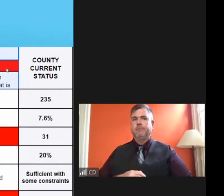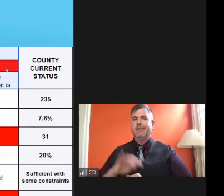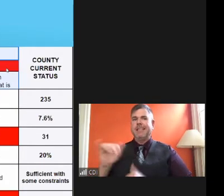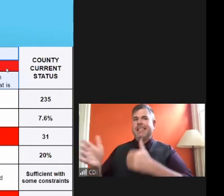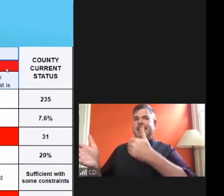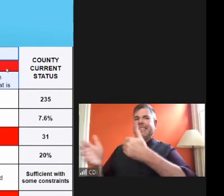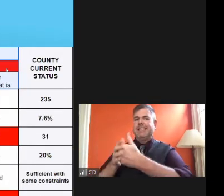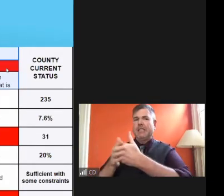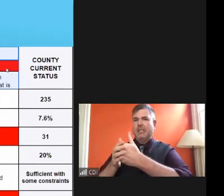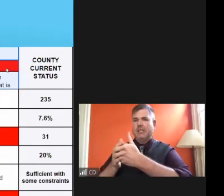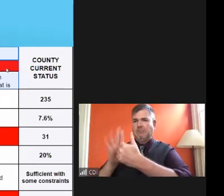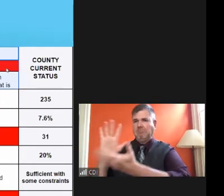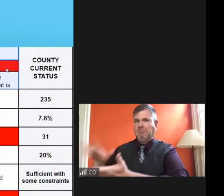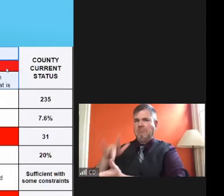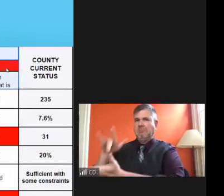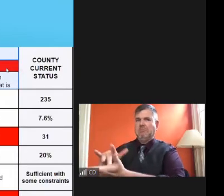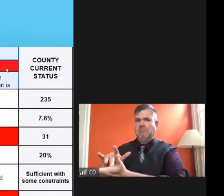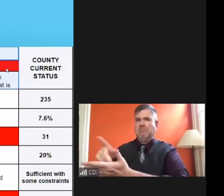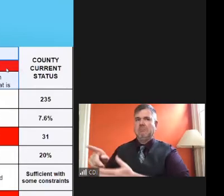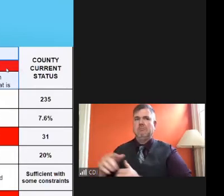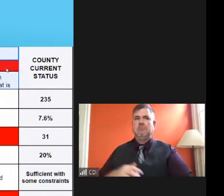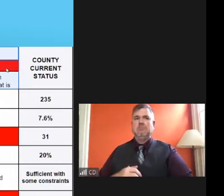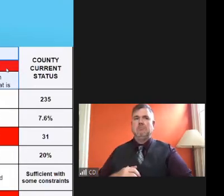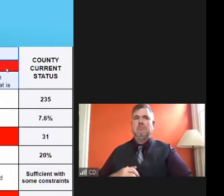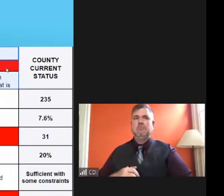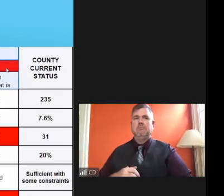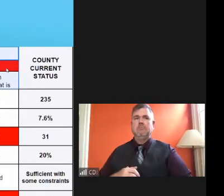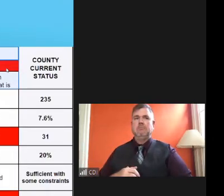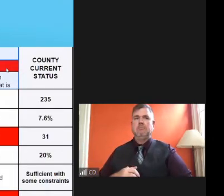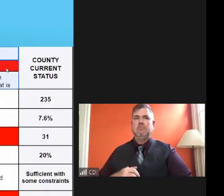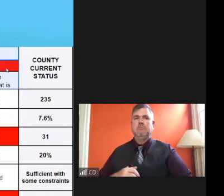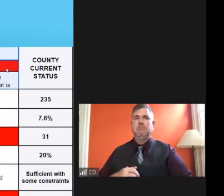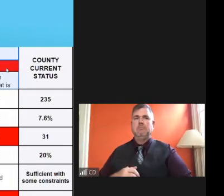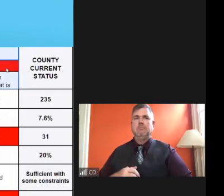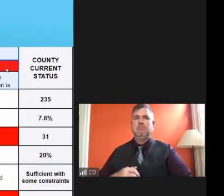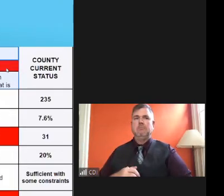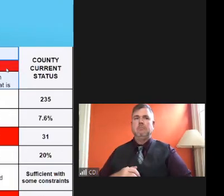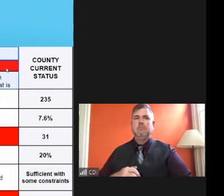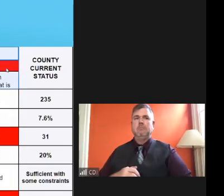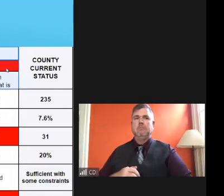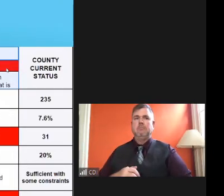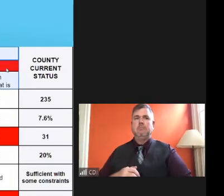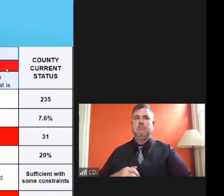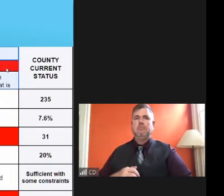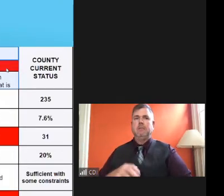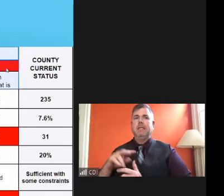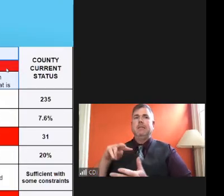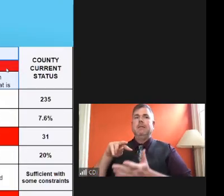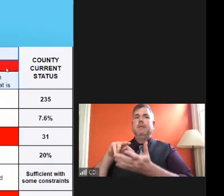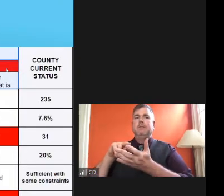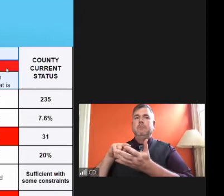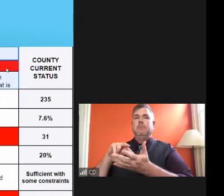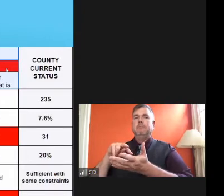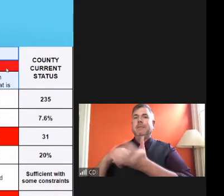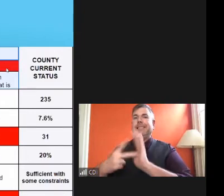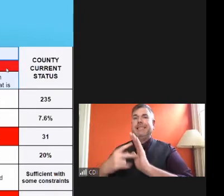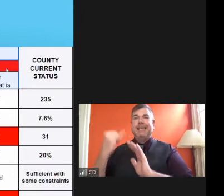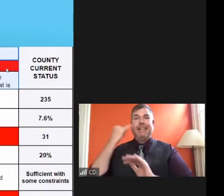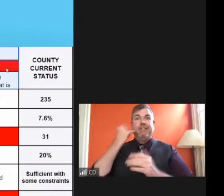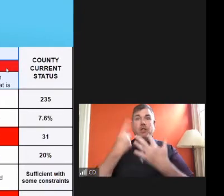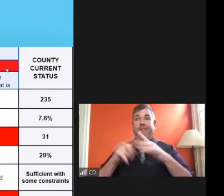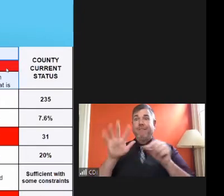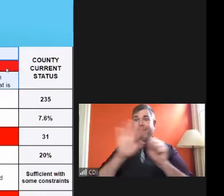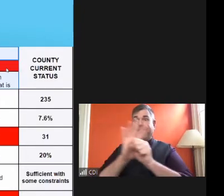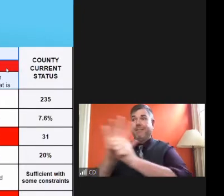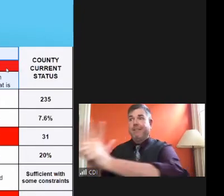and that's standing ready if we need that resource. So we're confident that we have used the past 2 months, 3